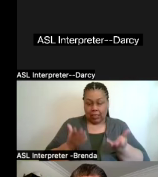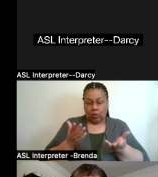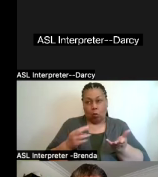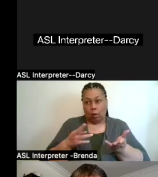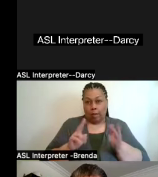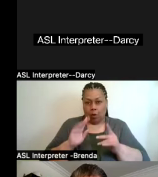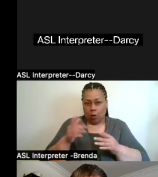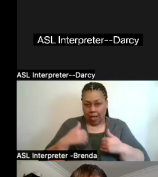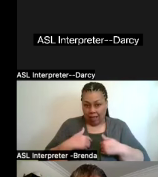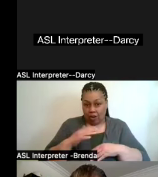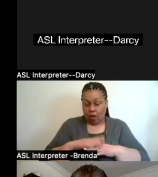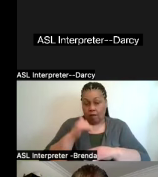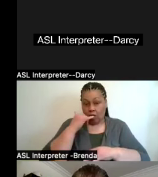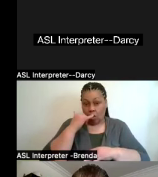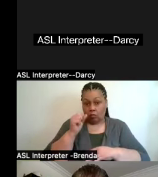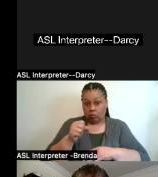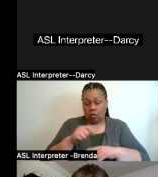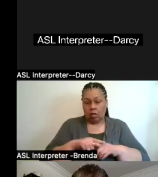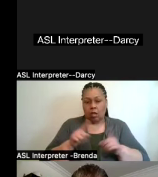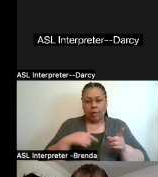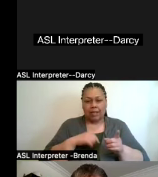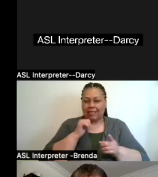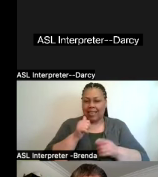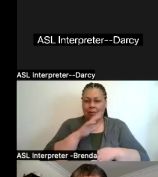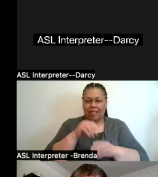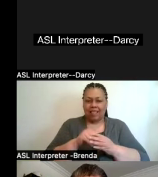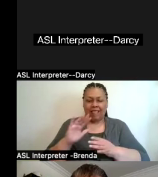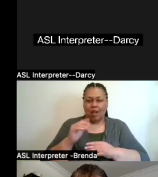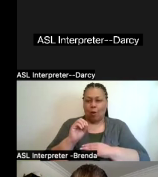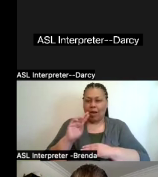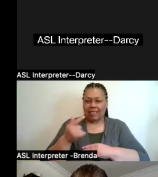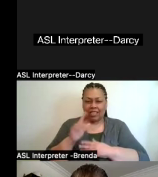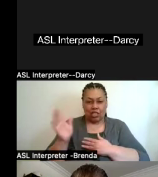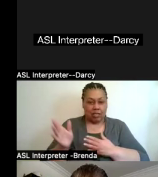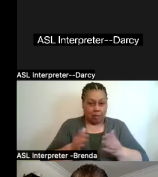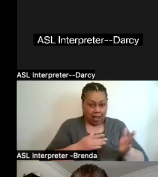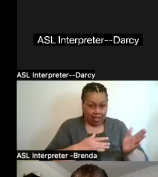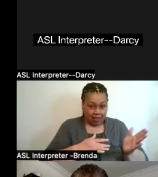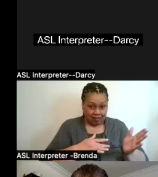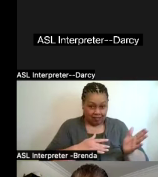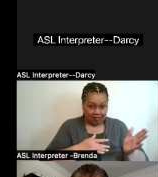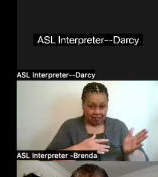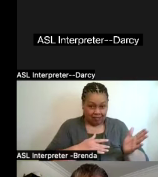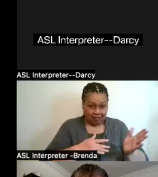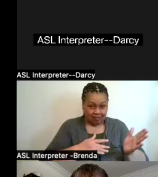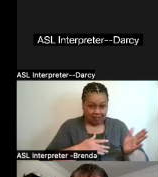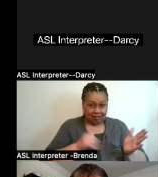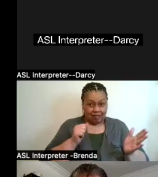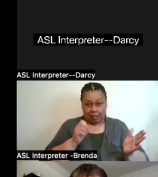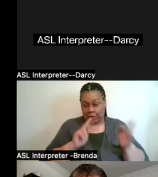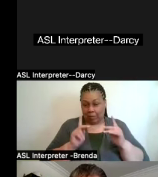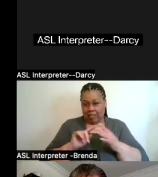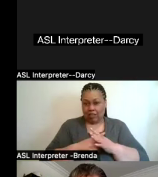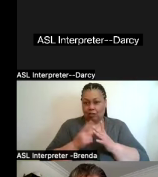will have it on their phone, but it's not in the organization's plan. And so people can start, who get that alert,